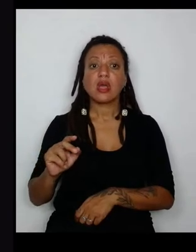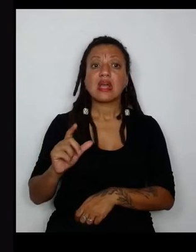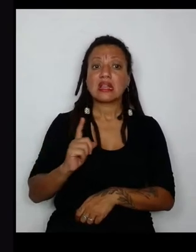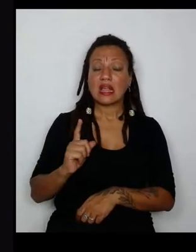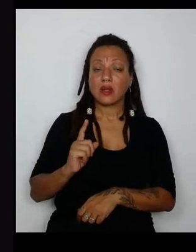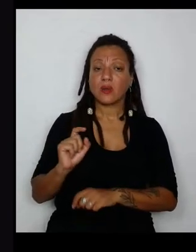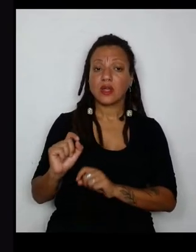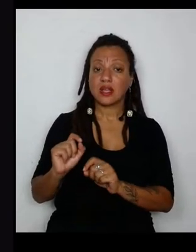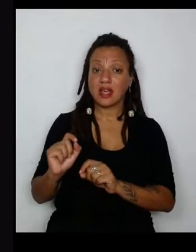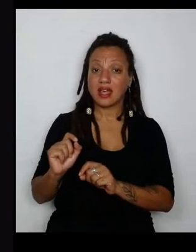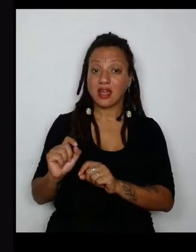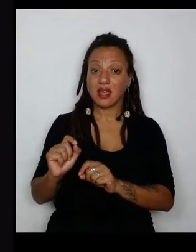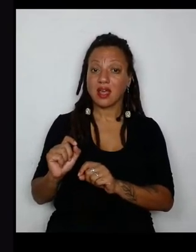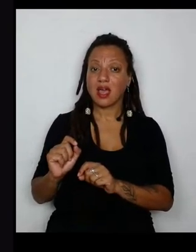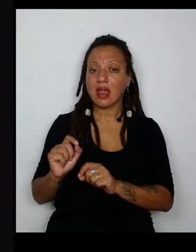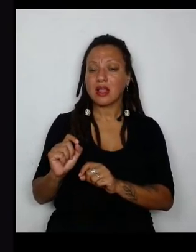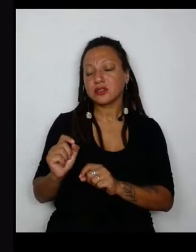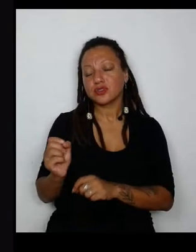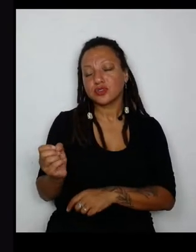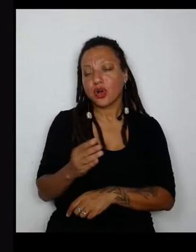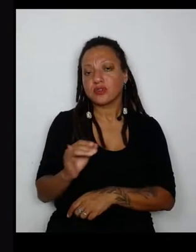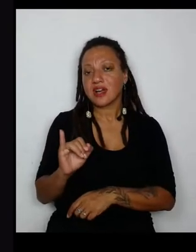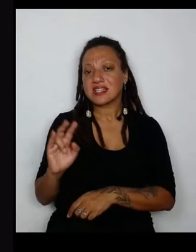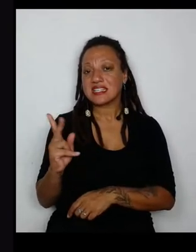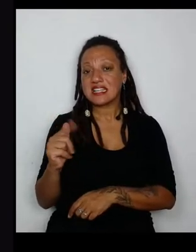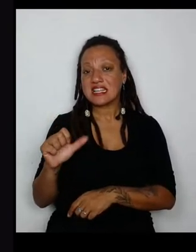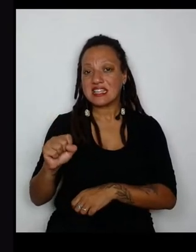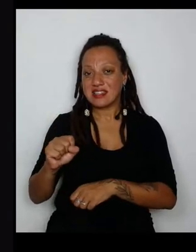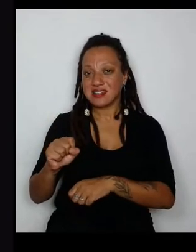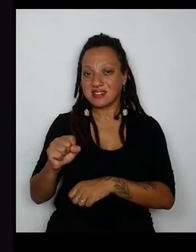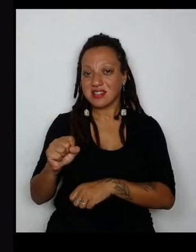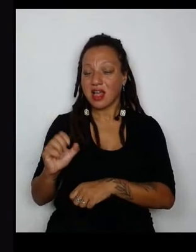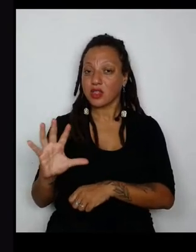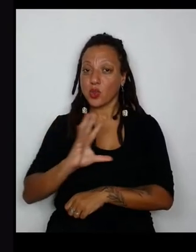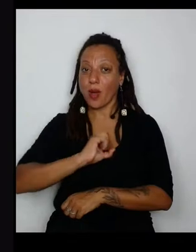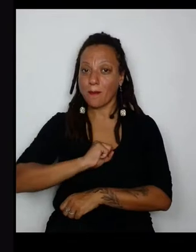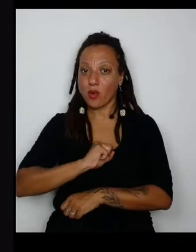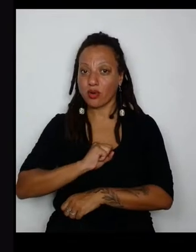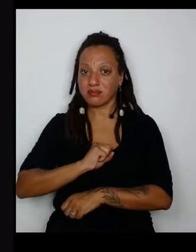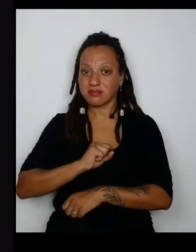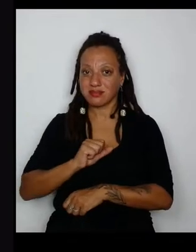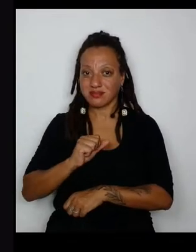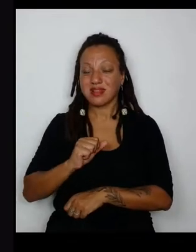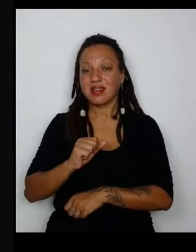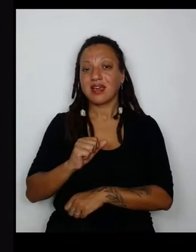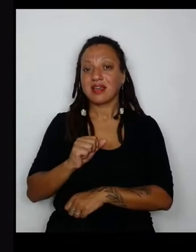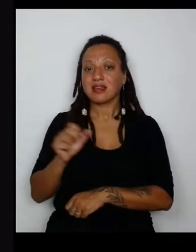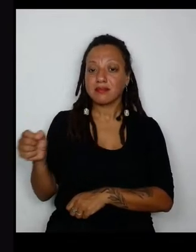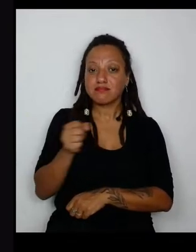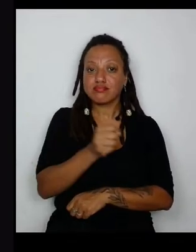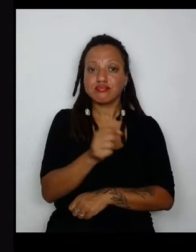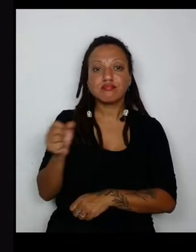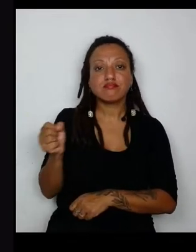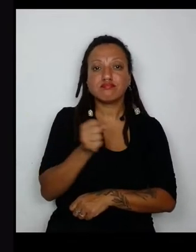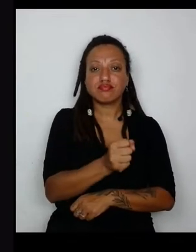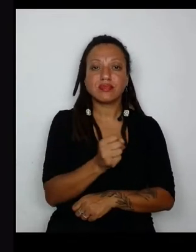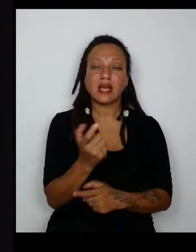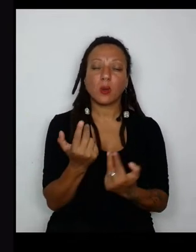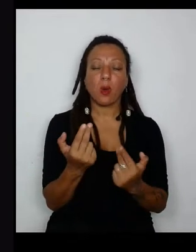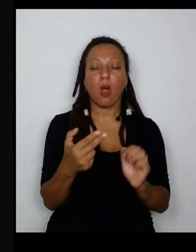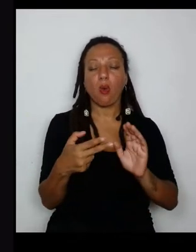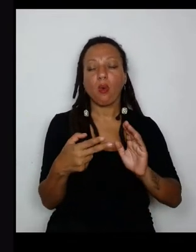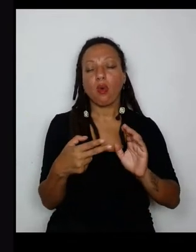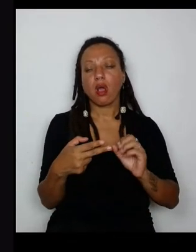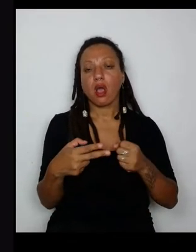young woman to the embodiment of venus and the place marked the birthplace of the aphrodite greek goddess of love